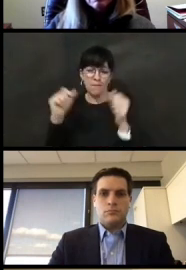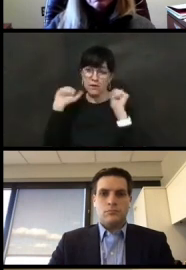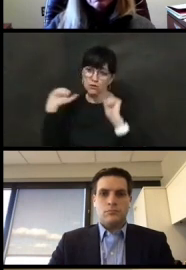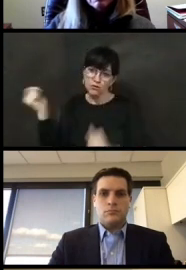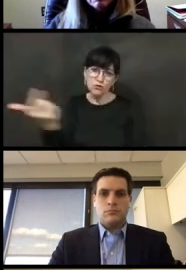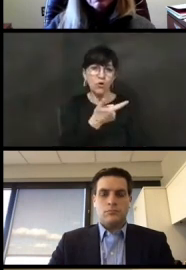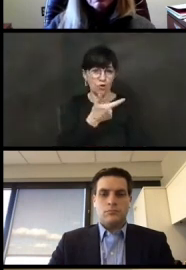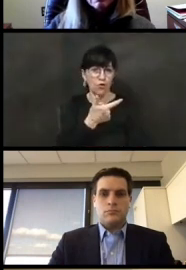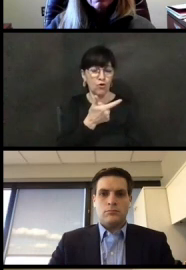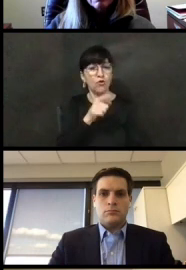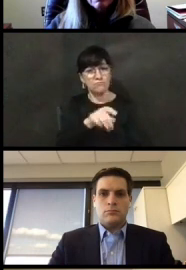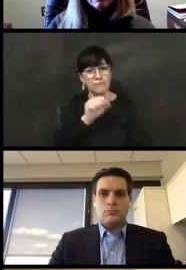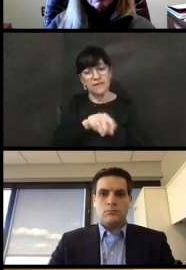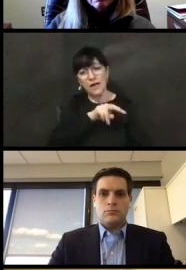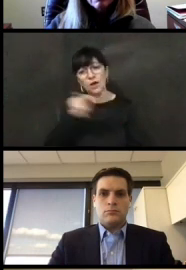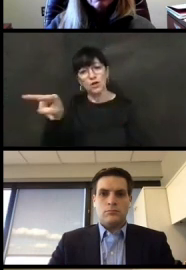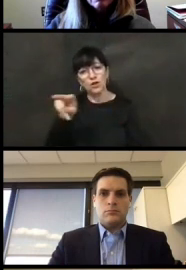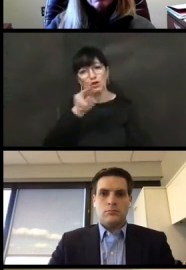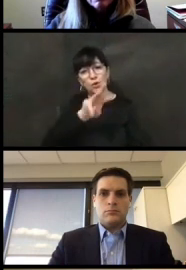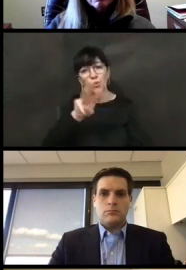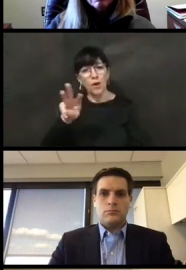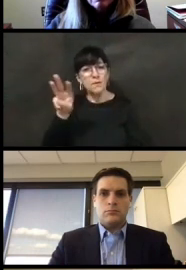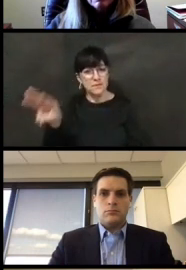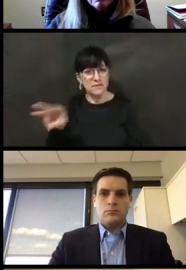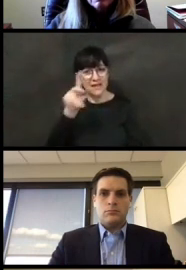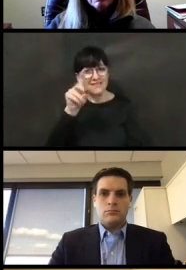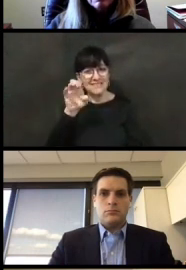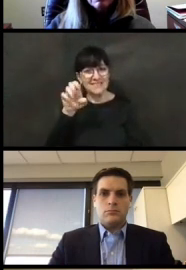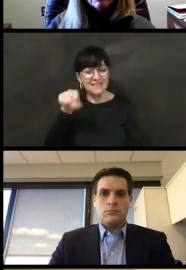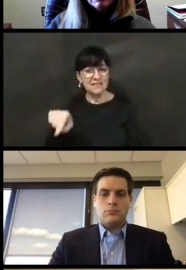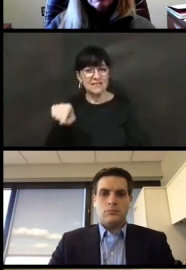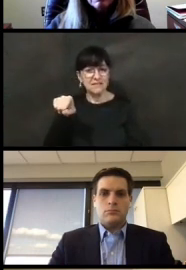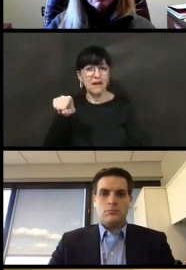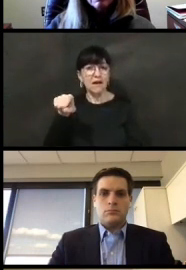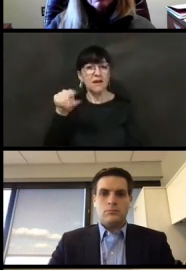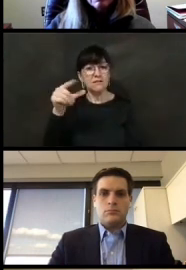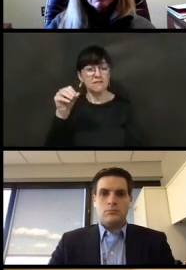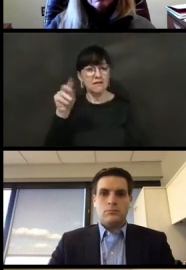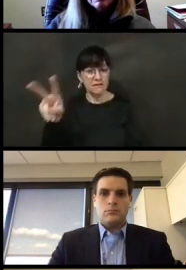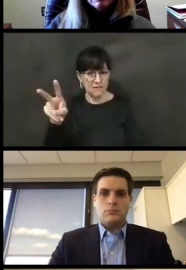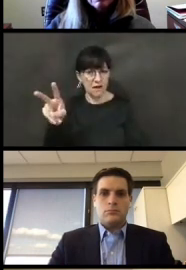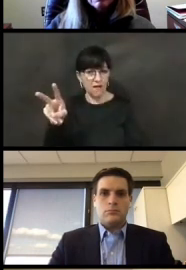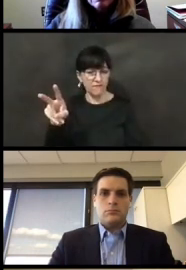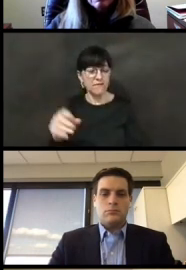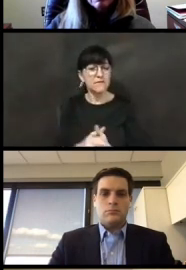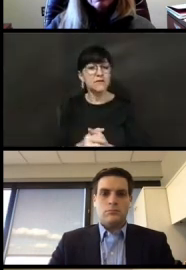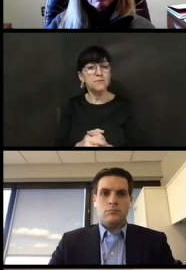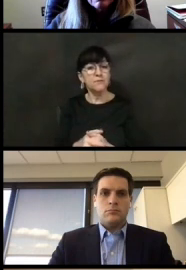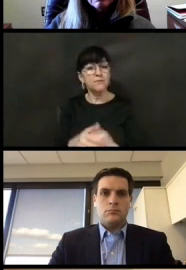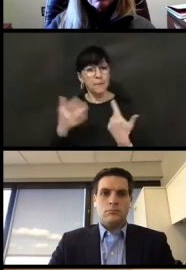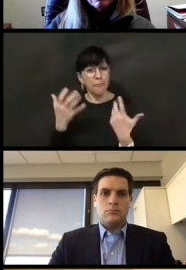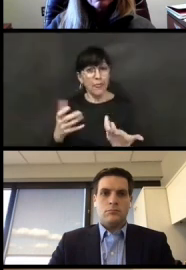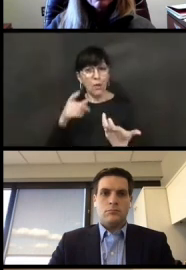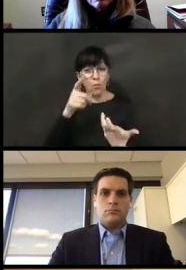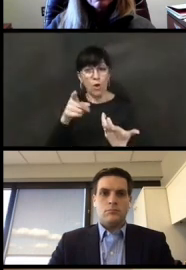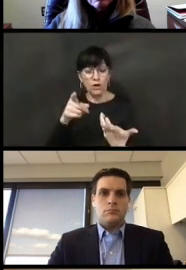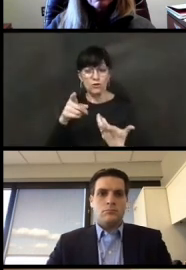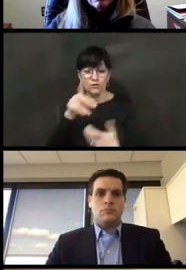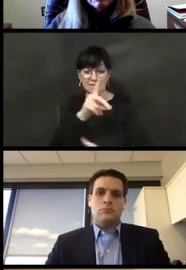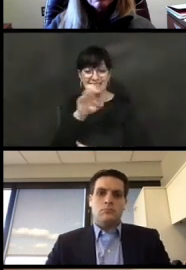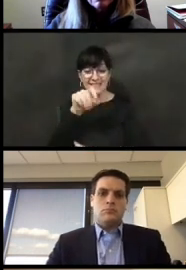de.gov/economy. And tonight, participate in the live chat. Fill out the form again in the bottom of your site,